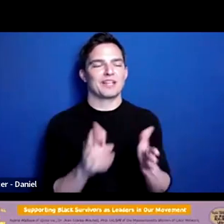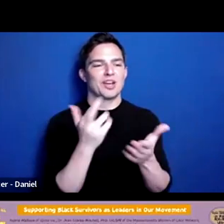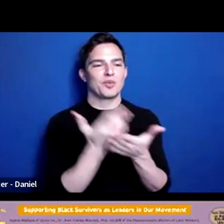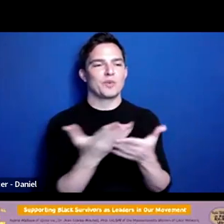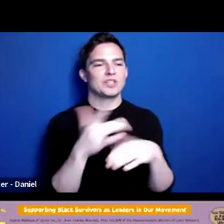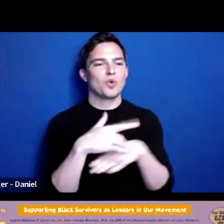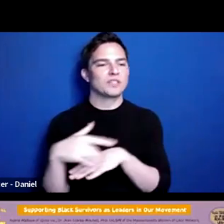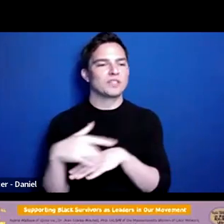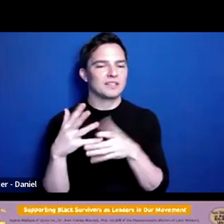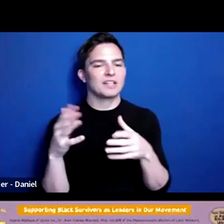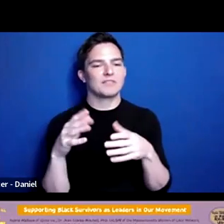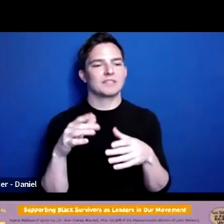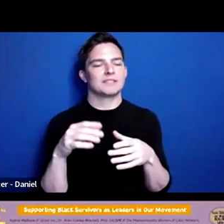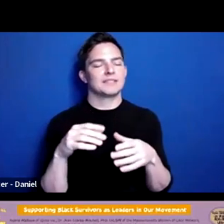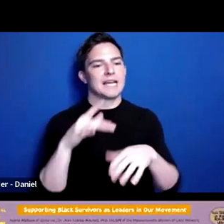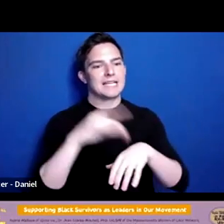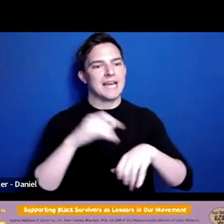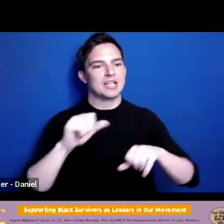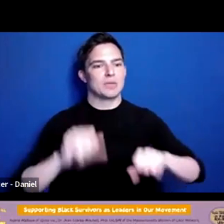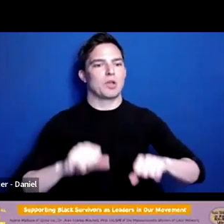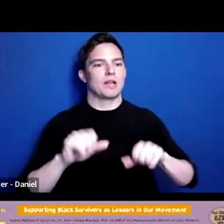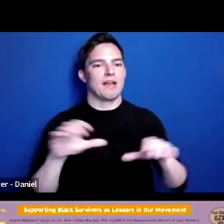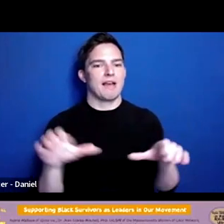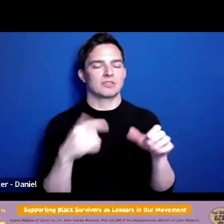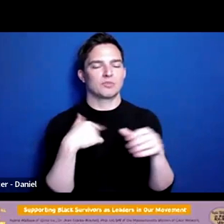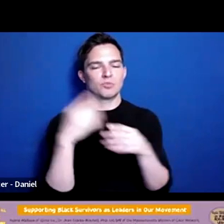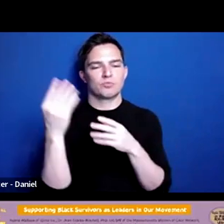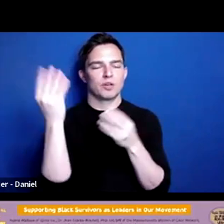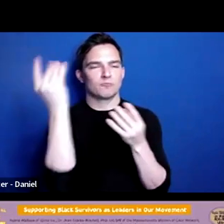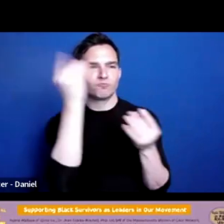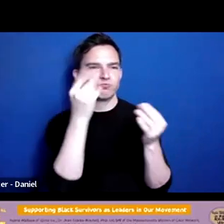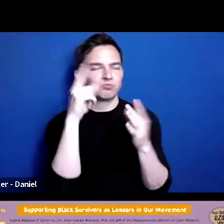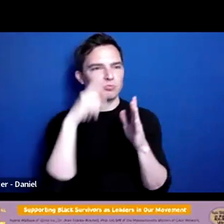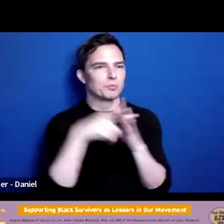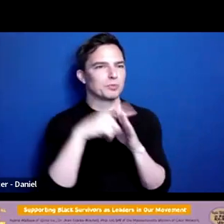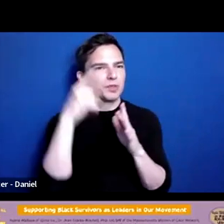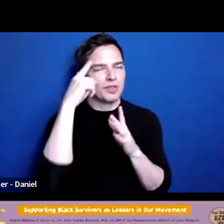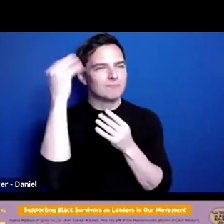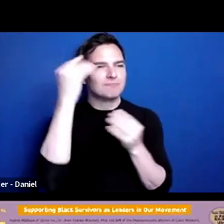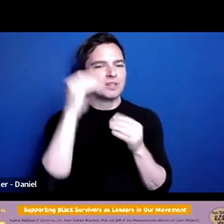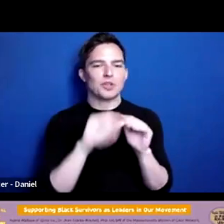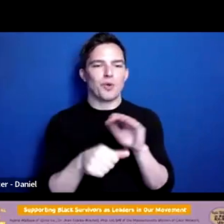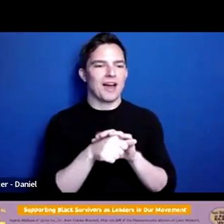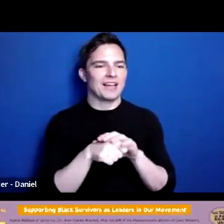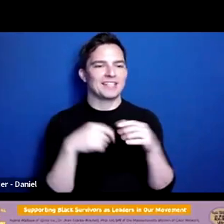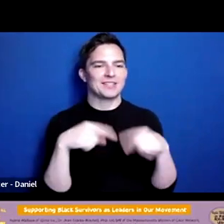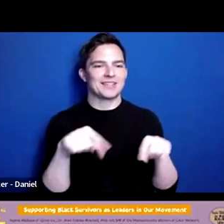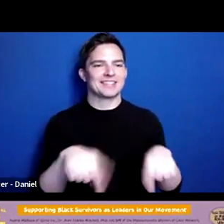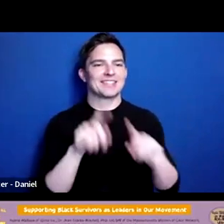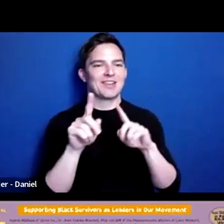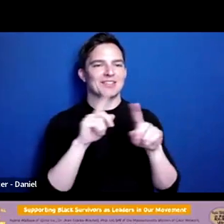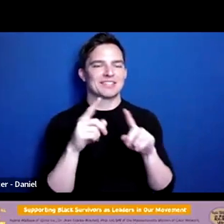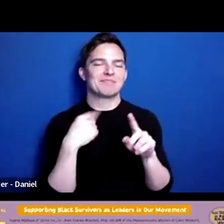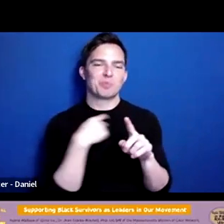of tangible action steps. We were very thoughtful in this conversation. There was no hiding in this conversation, which I think we needed,